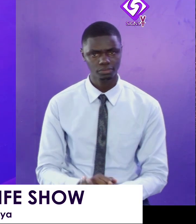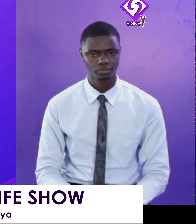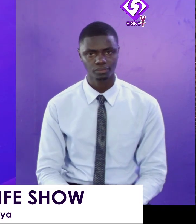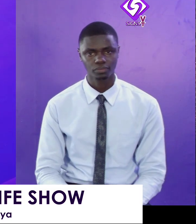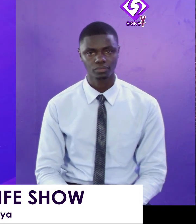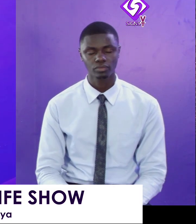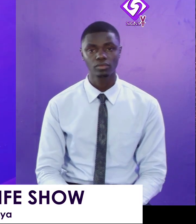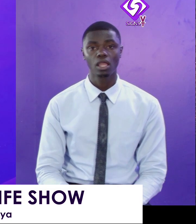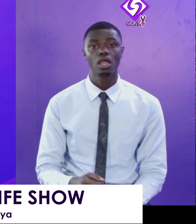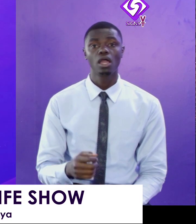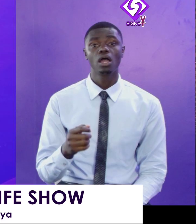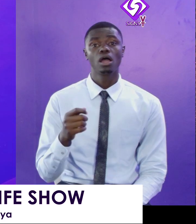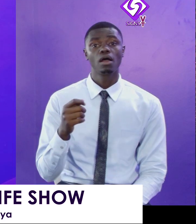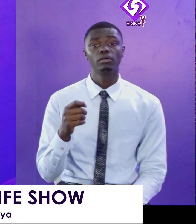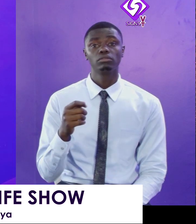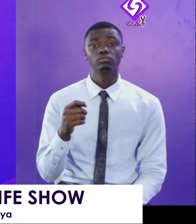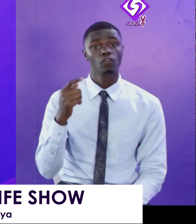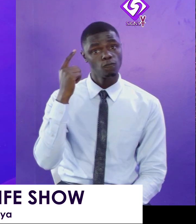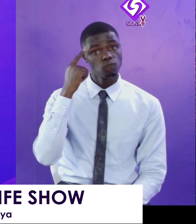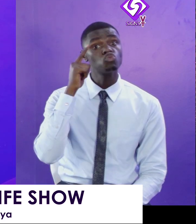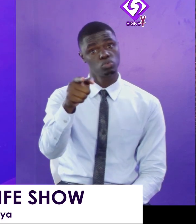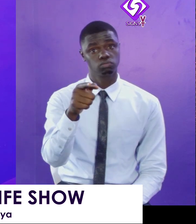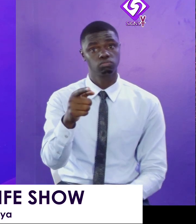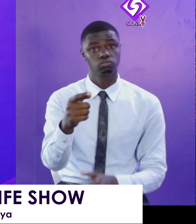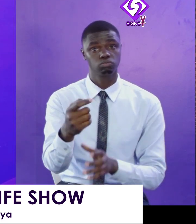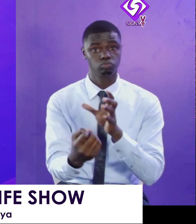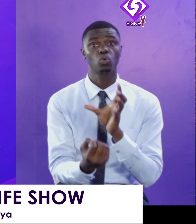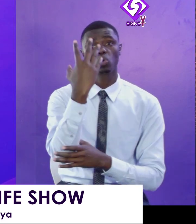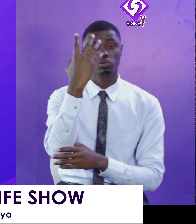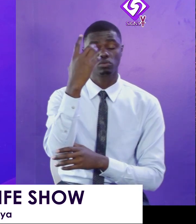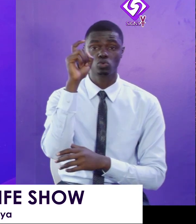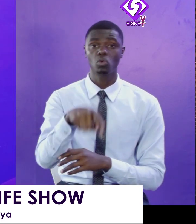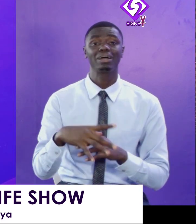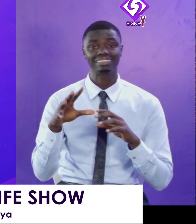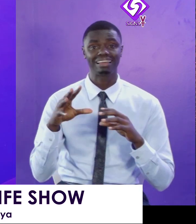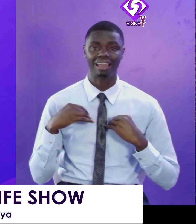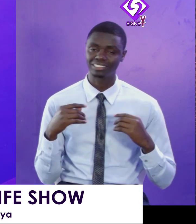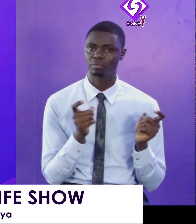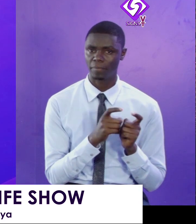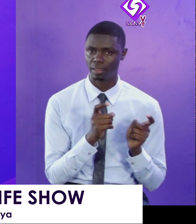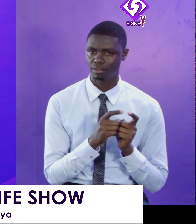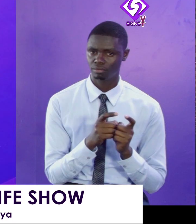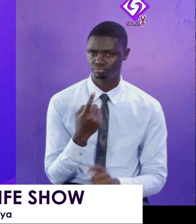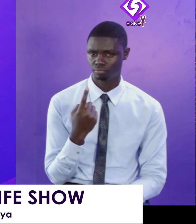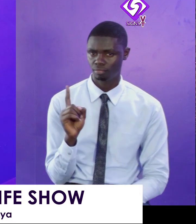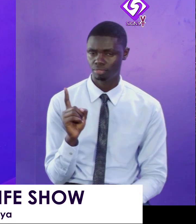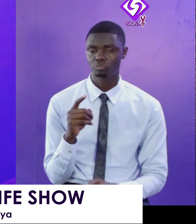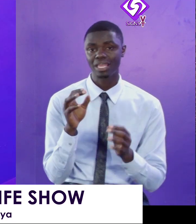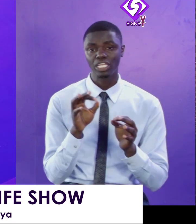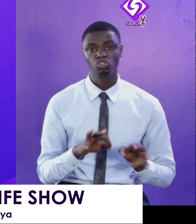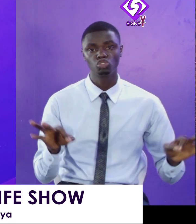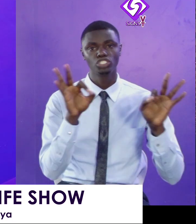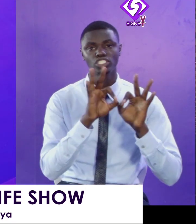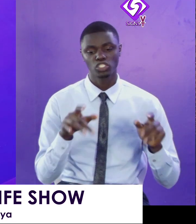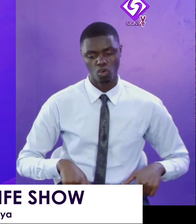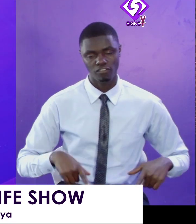For you to grow, you have to agree to go through pain. Did you know that? Treasures of Life Show is your